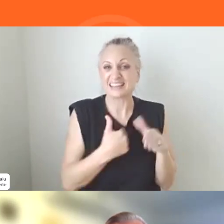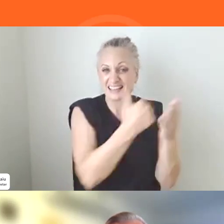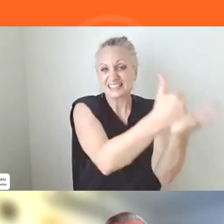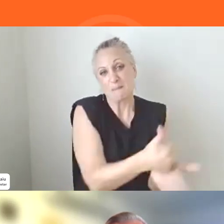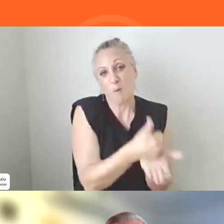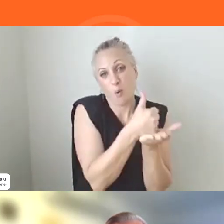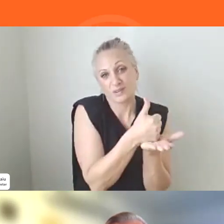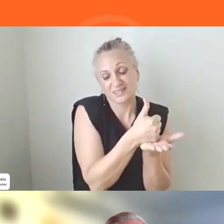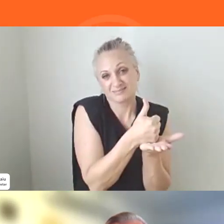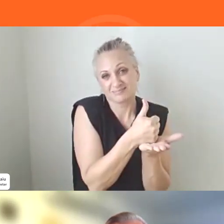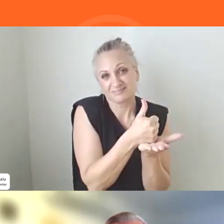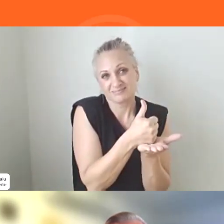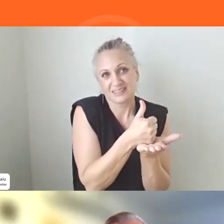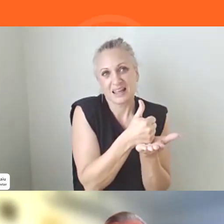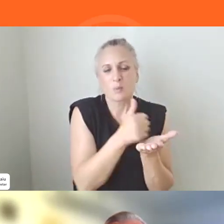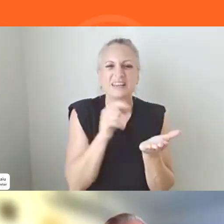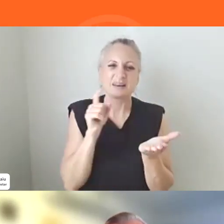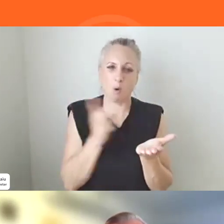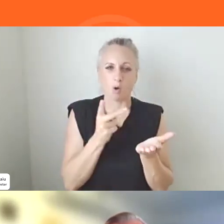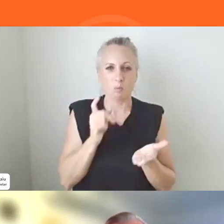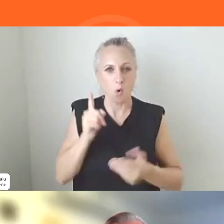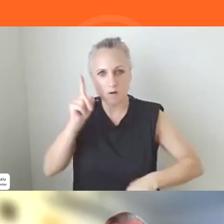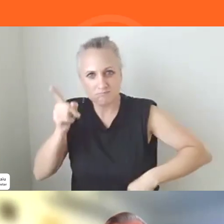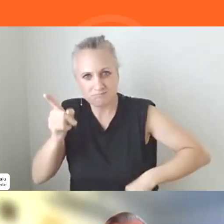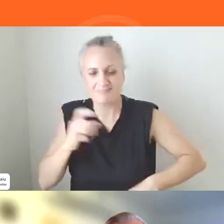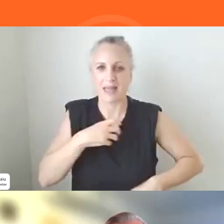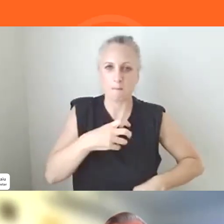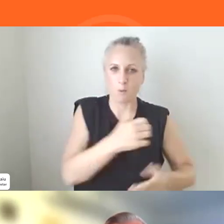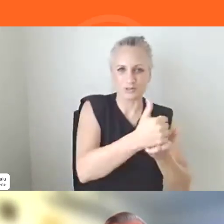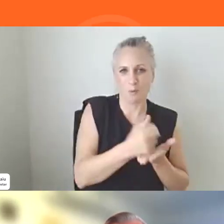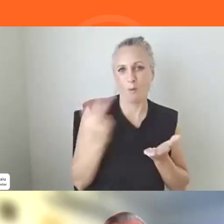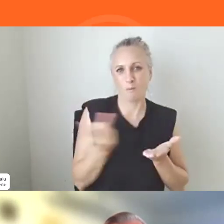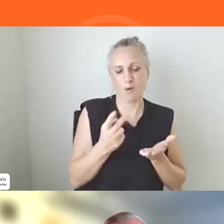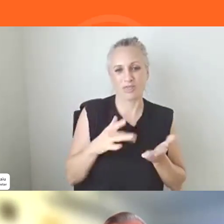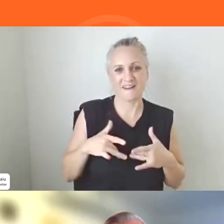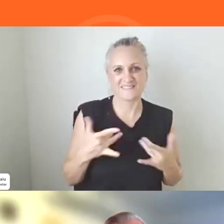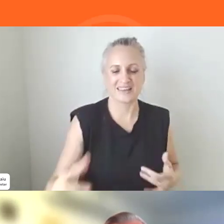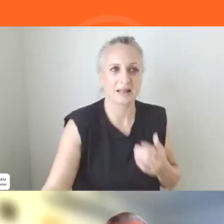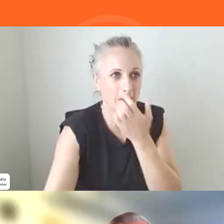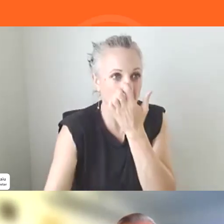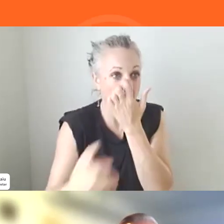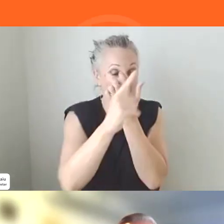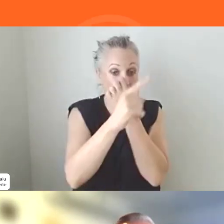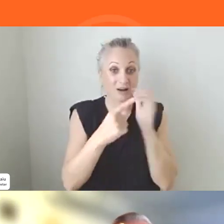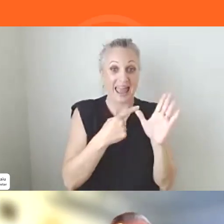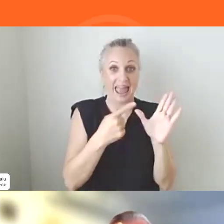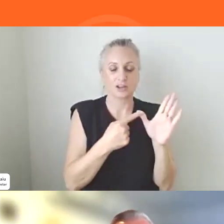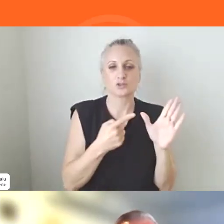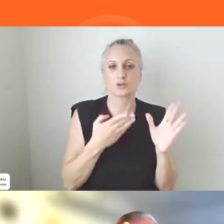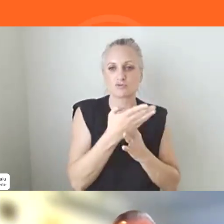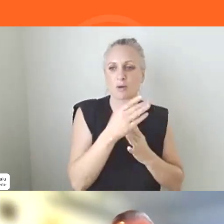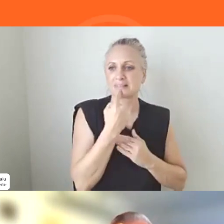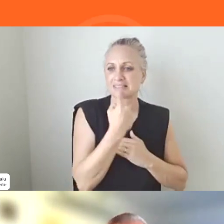bit of more stick. We need more stick, but more support. That's my view. I also think another place where we can start